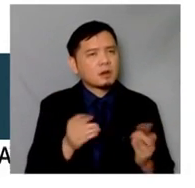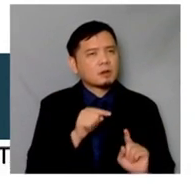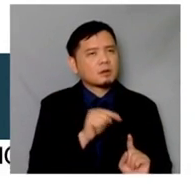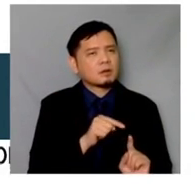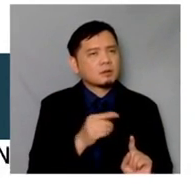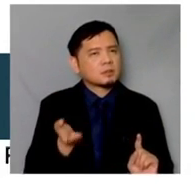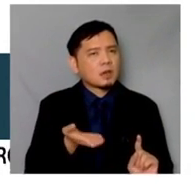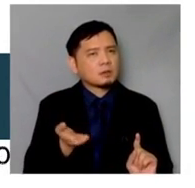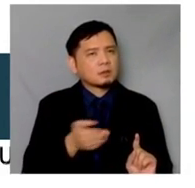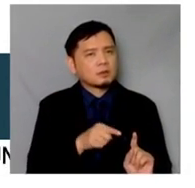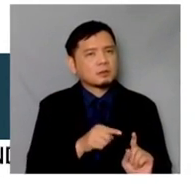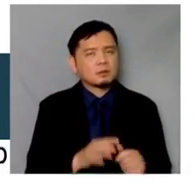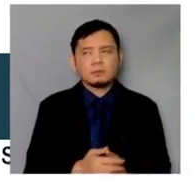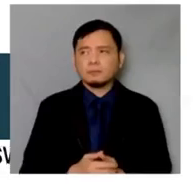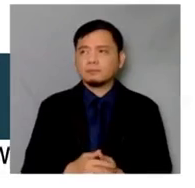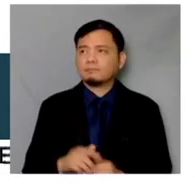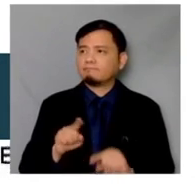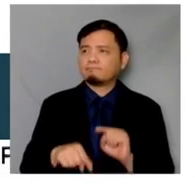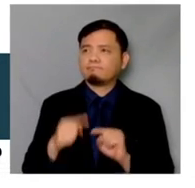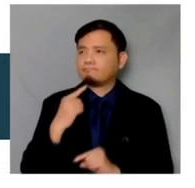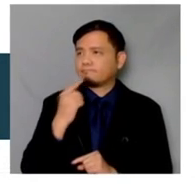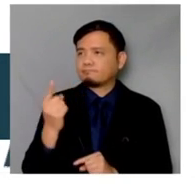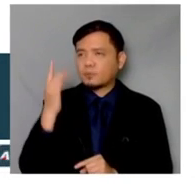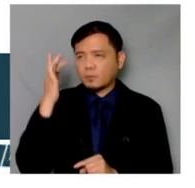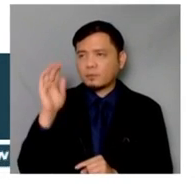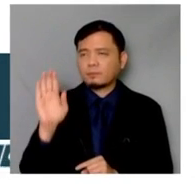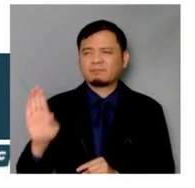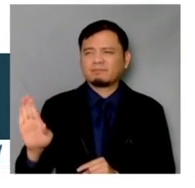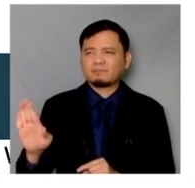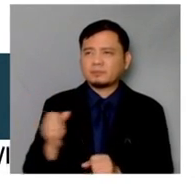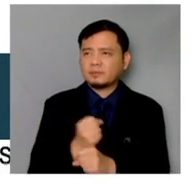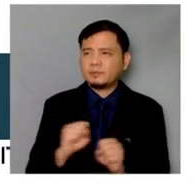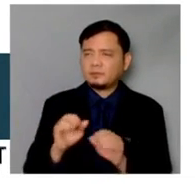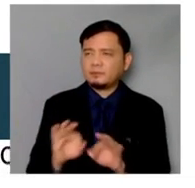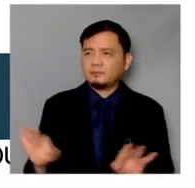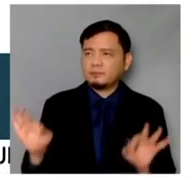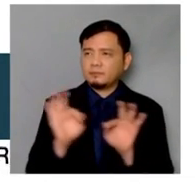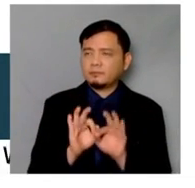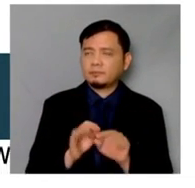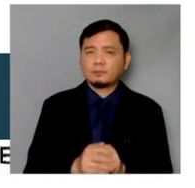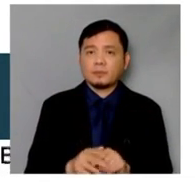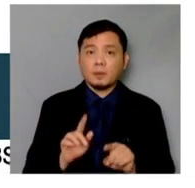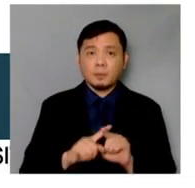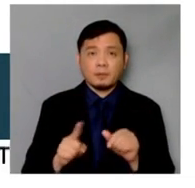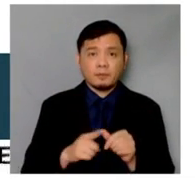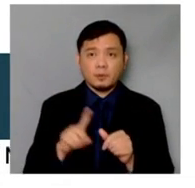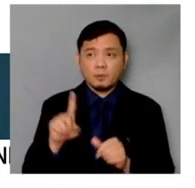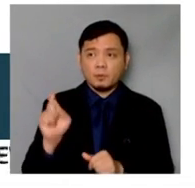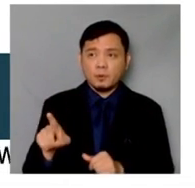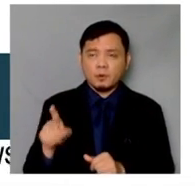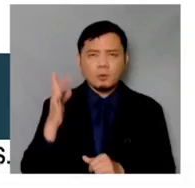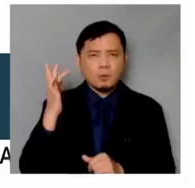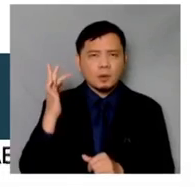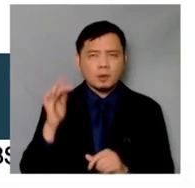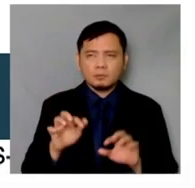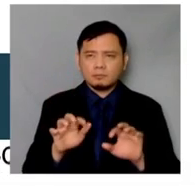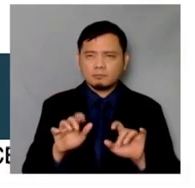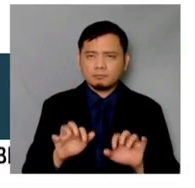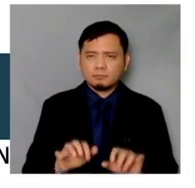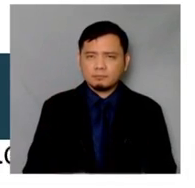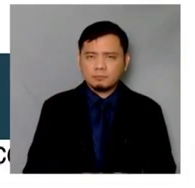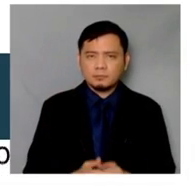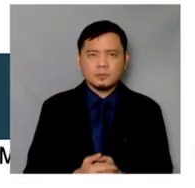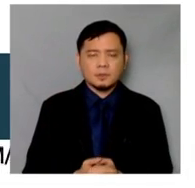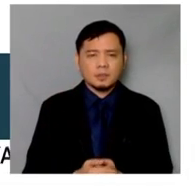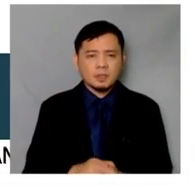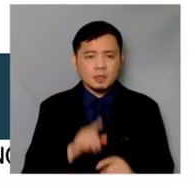of course, I can't tell you for his own safety. But as to your first statement, why would he make such statement? We already